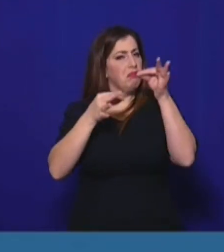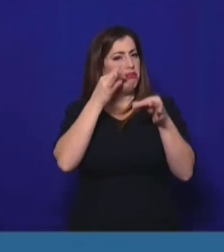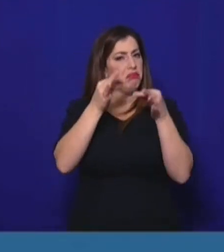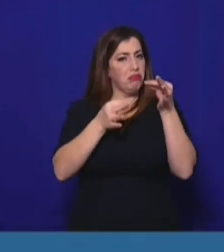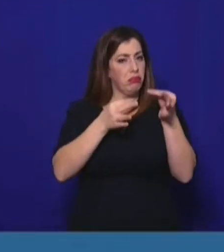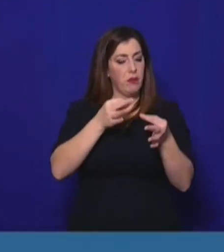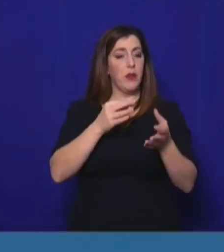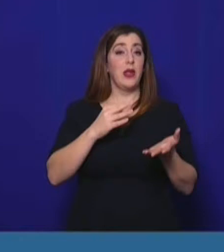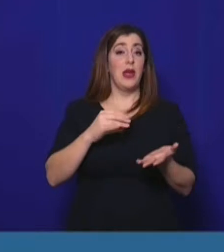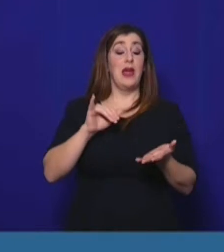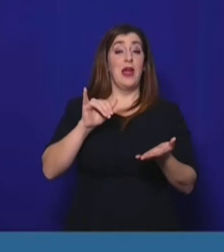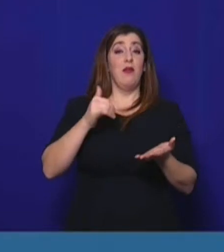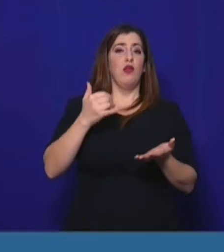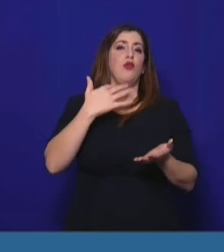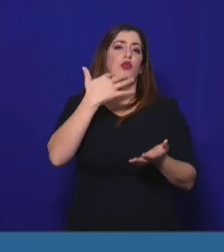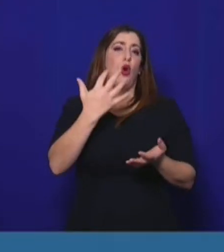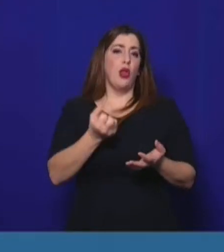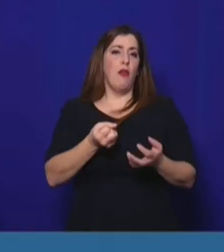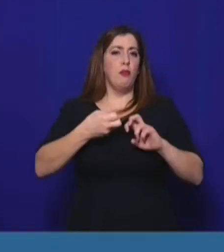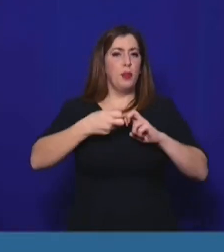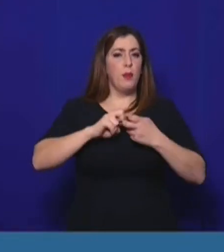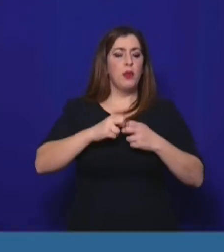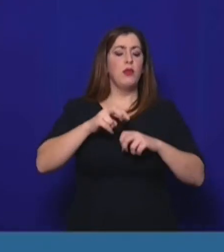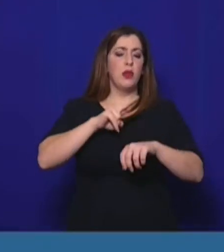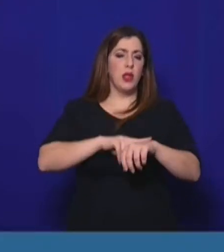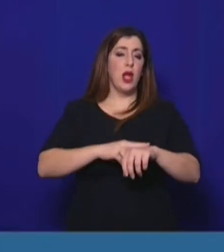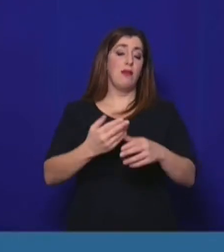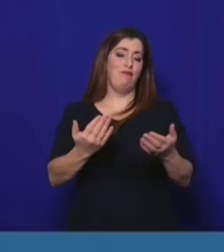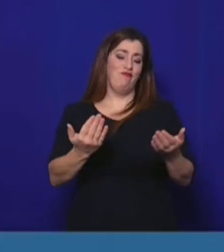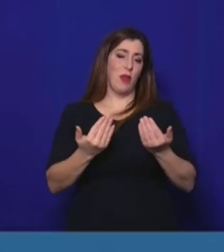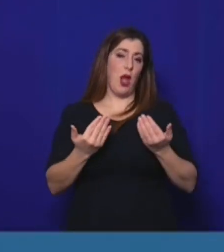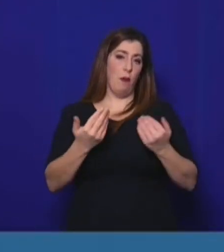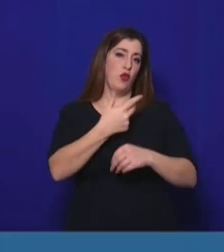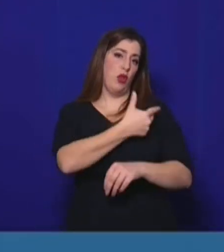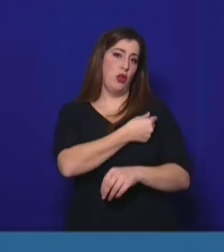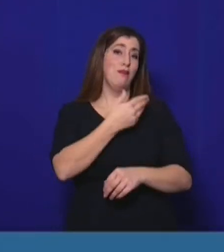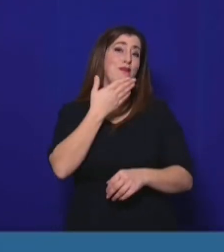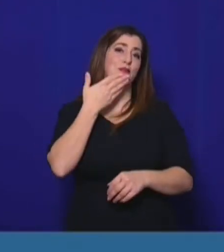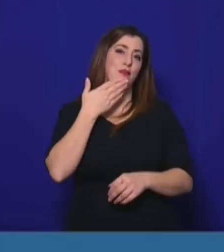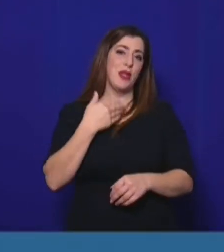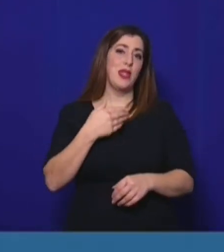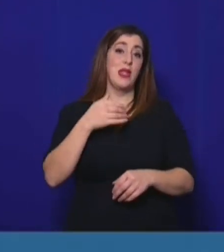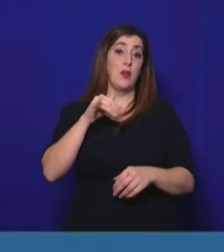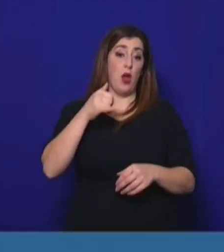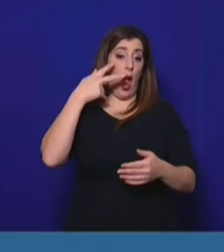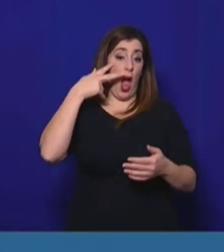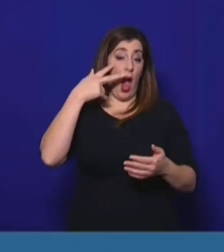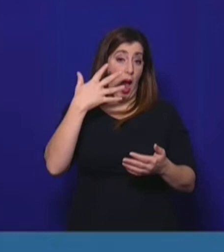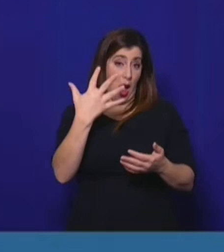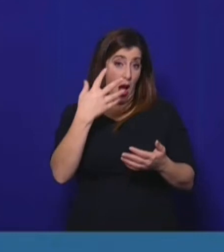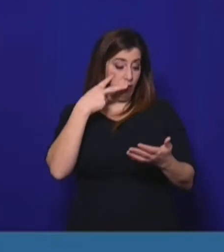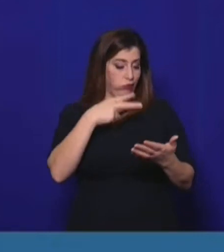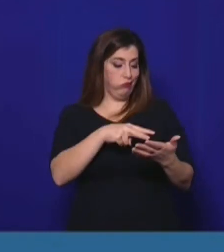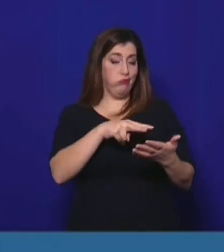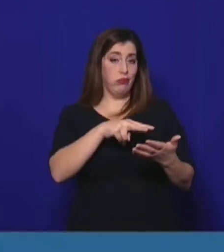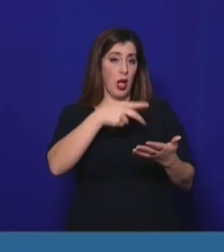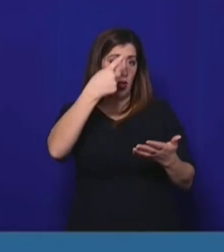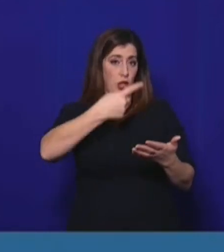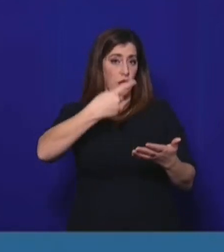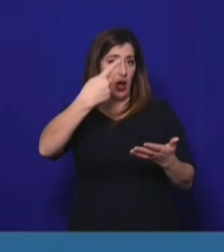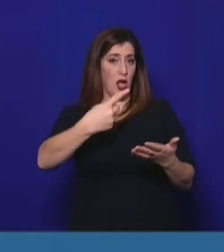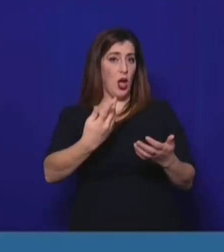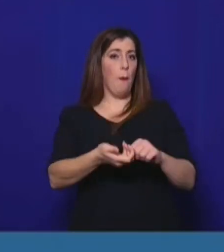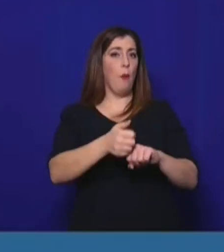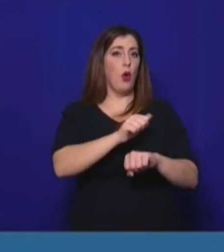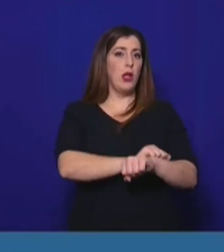have made a plan for people to be vaccinated accordingly so that you will be taken care of. So it's important for everyone